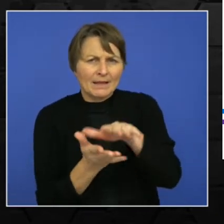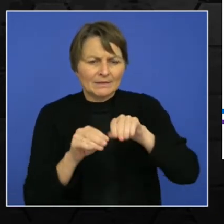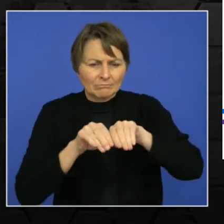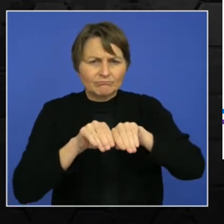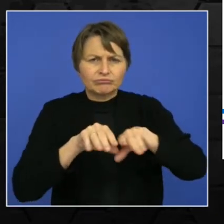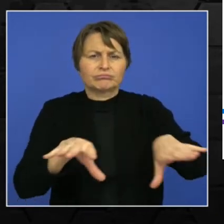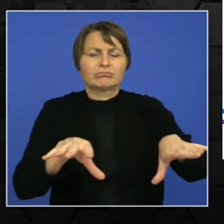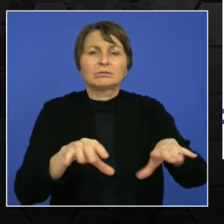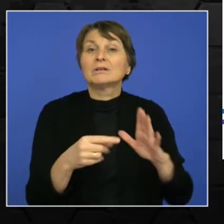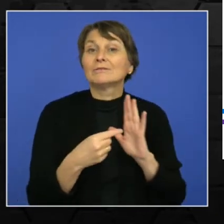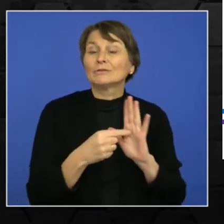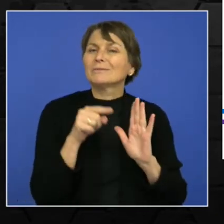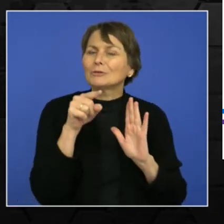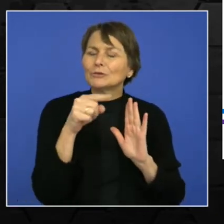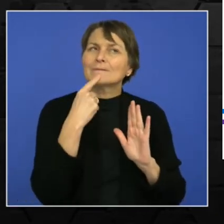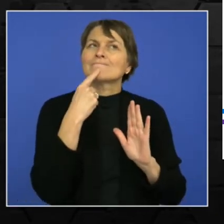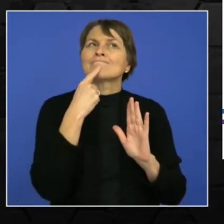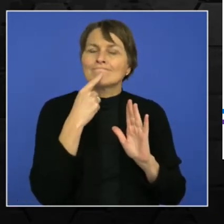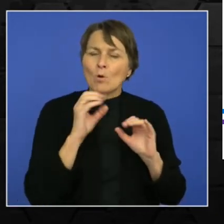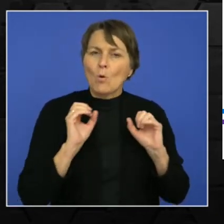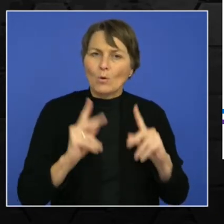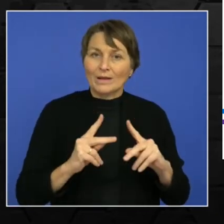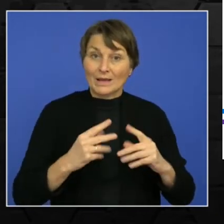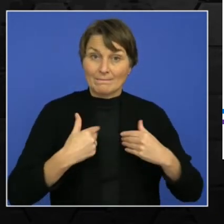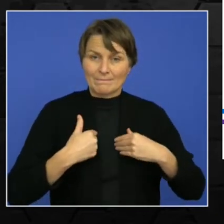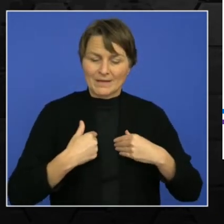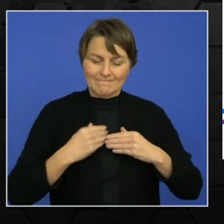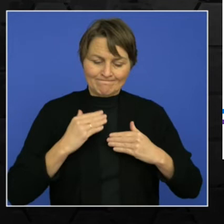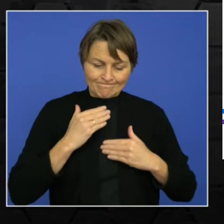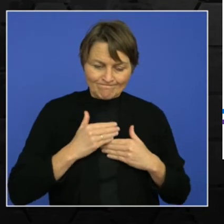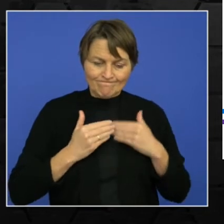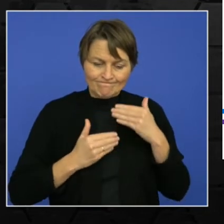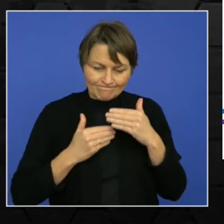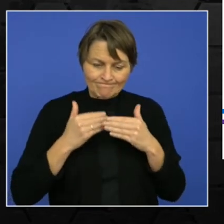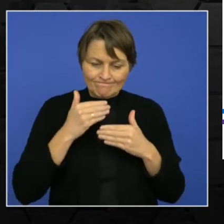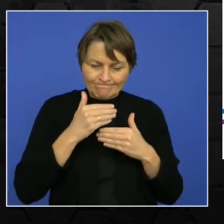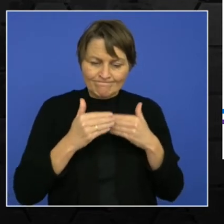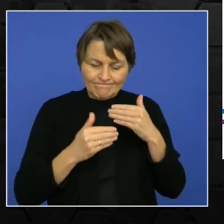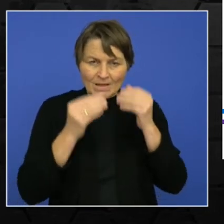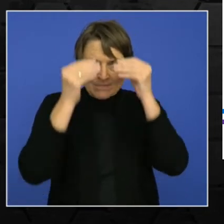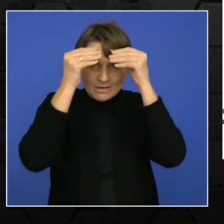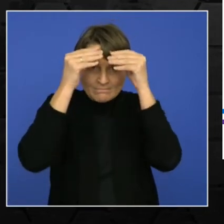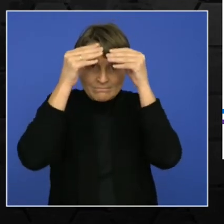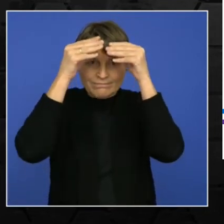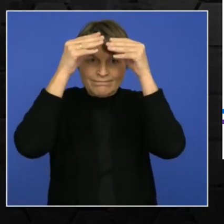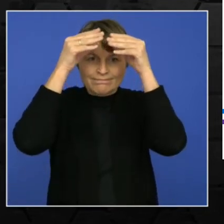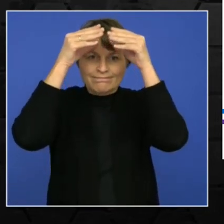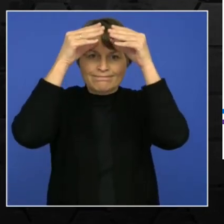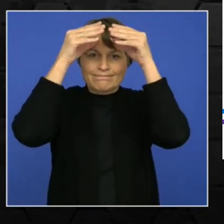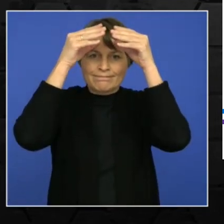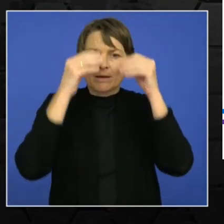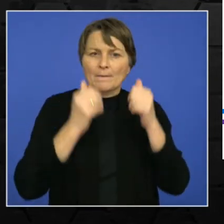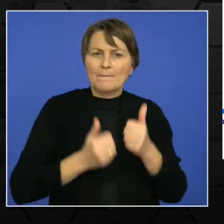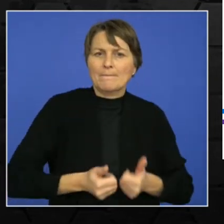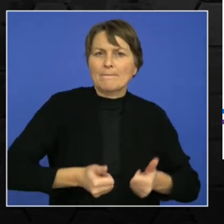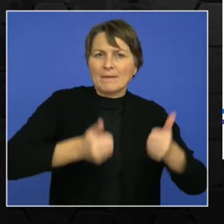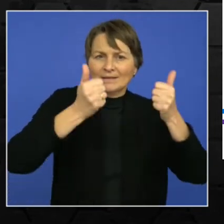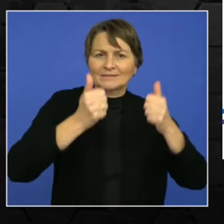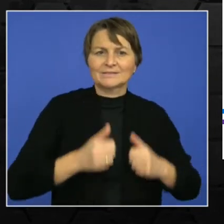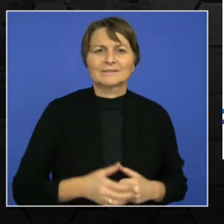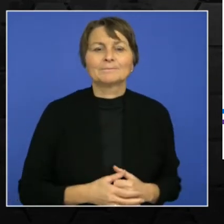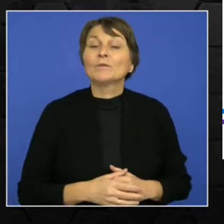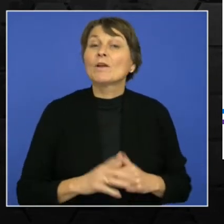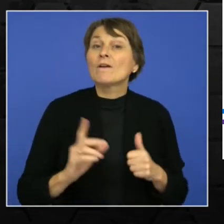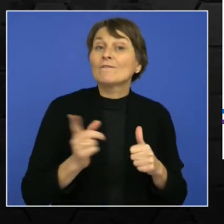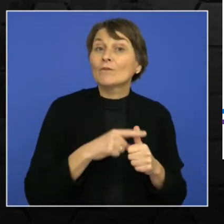like building a good foundation in your ML and in NLP. You should start off by C++ as a first language.